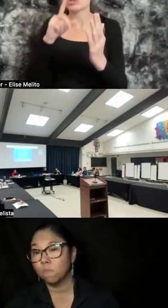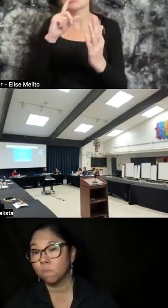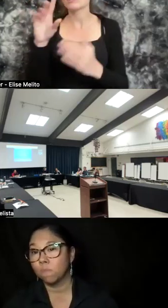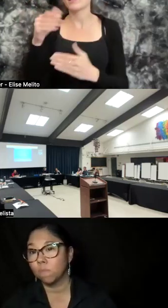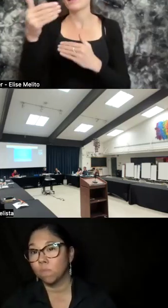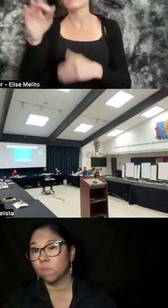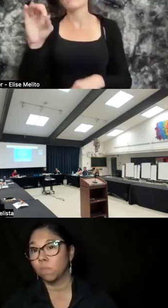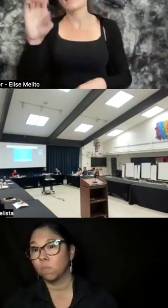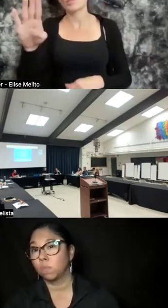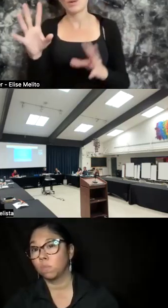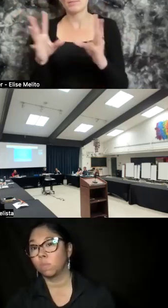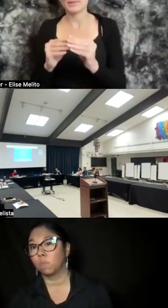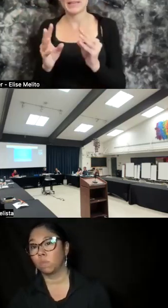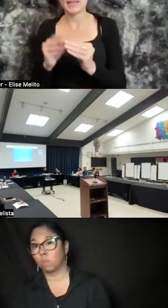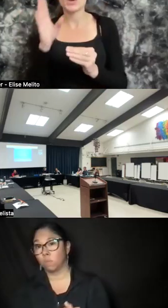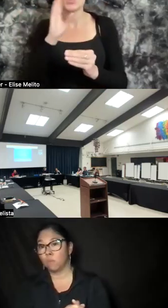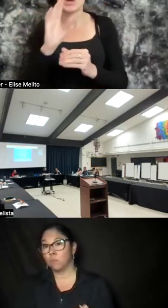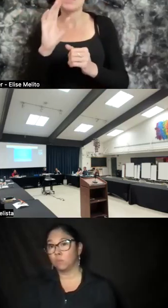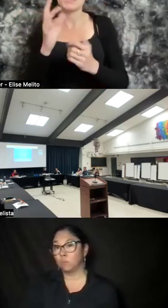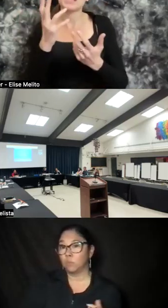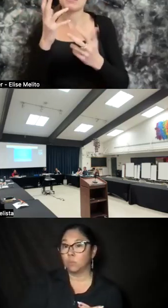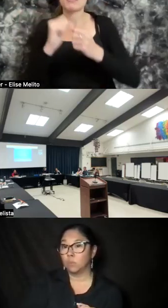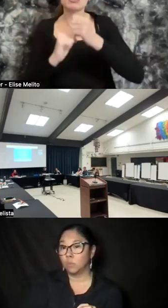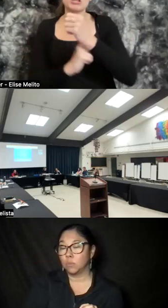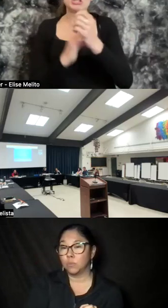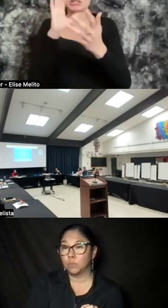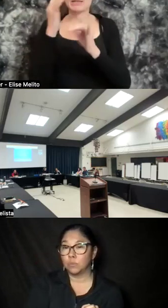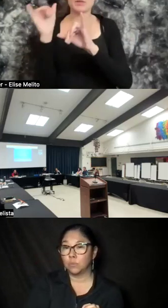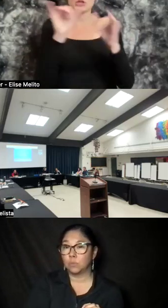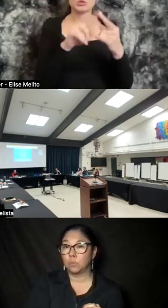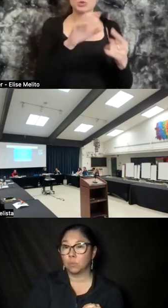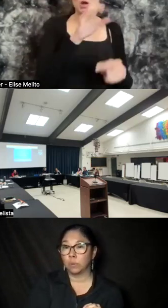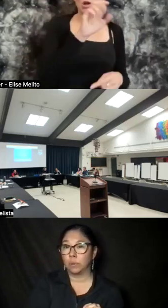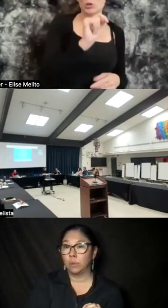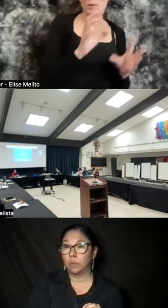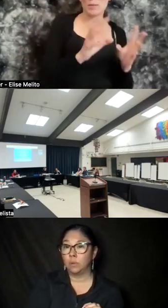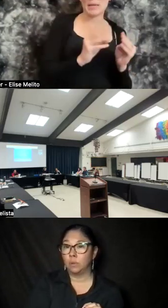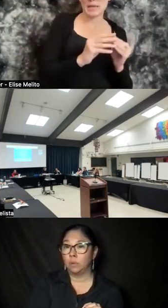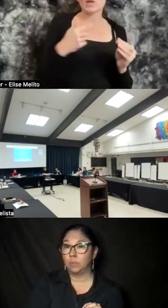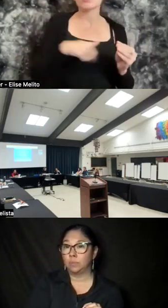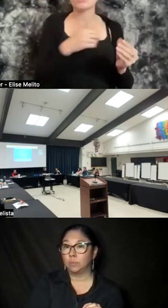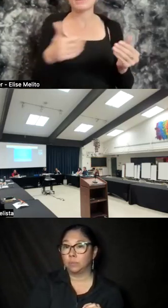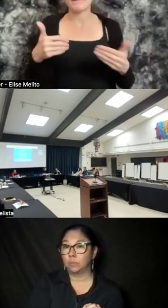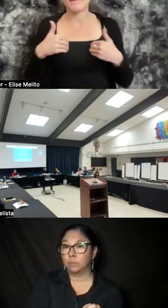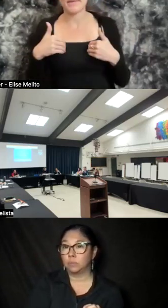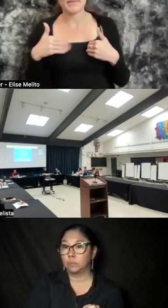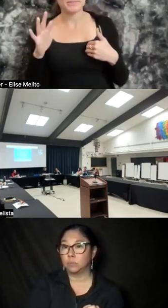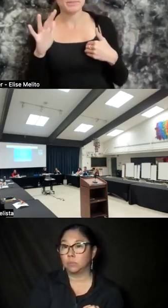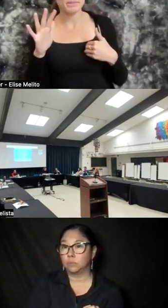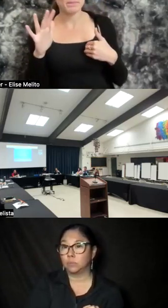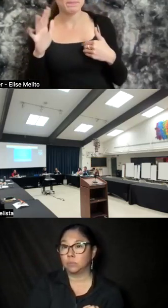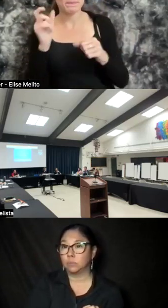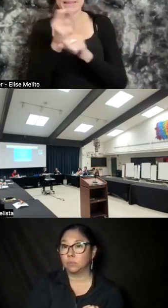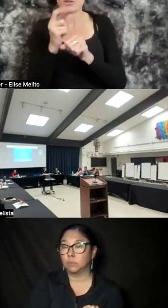is going to be structured somewhat similar to the October meeting, where we had the